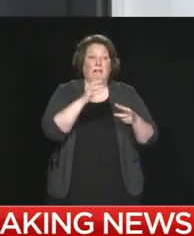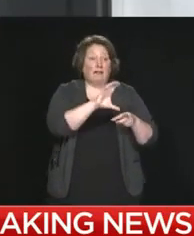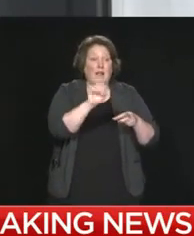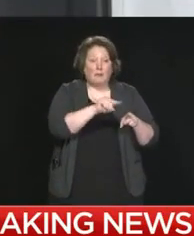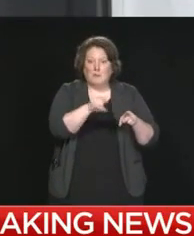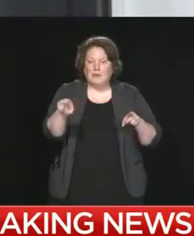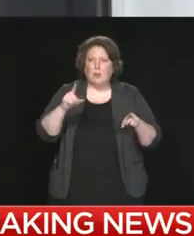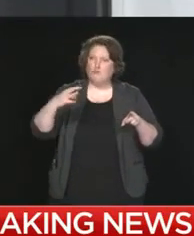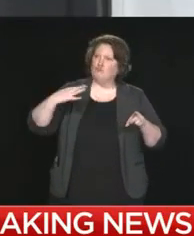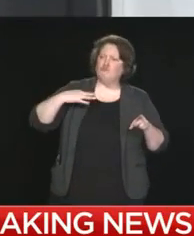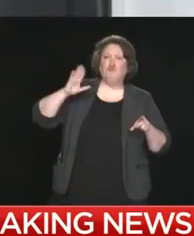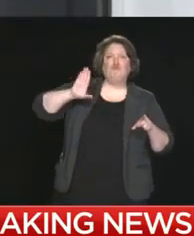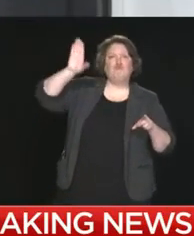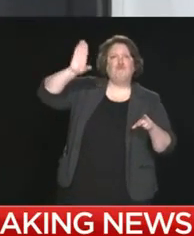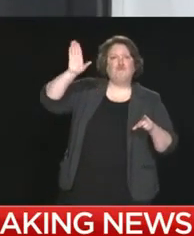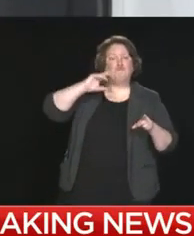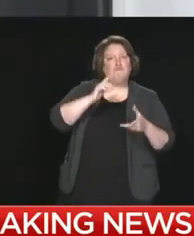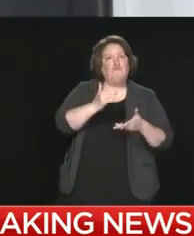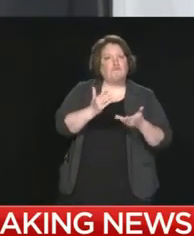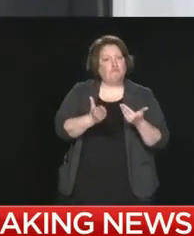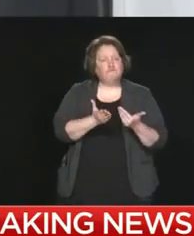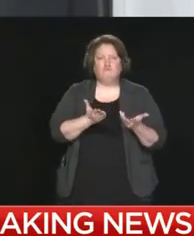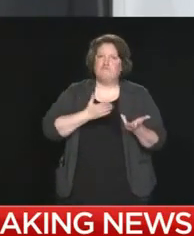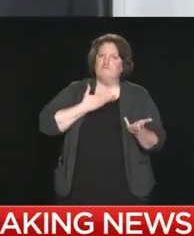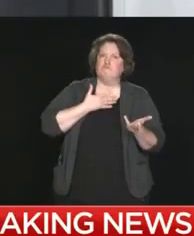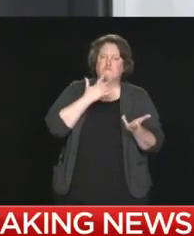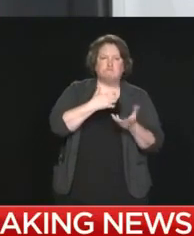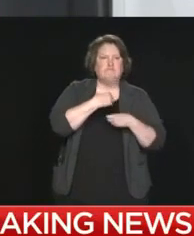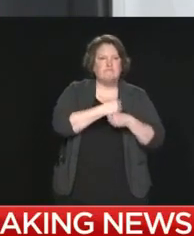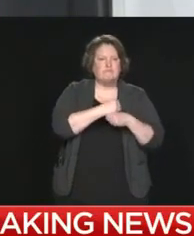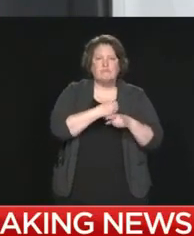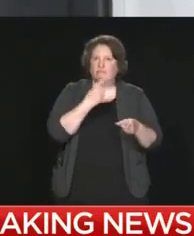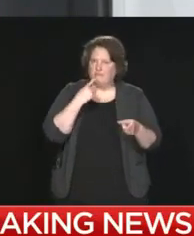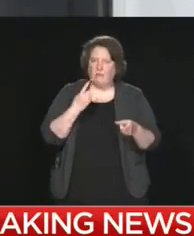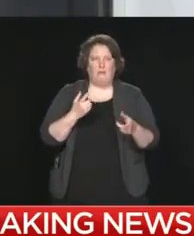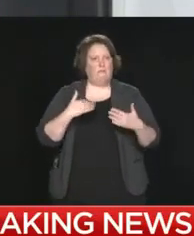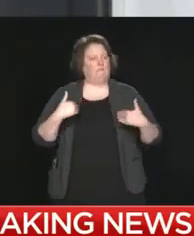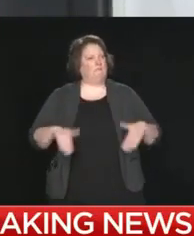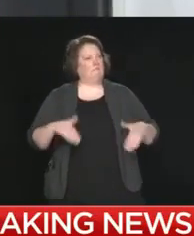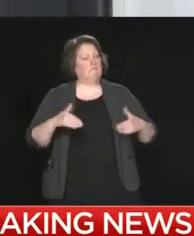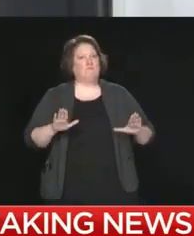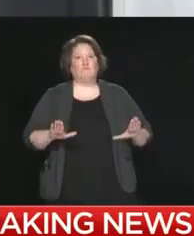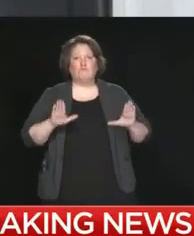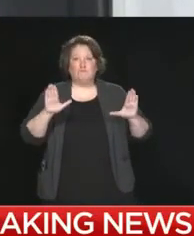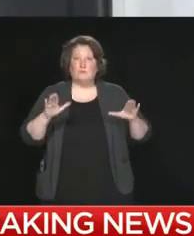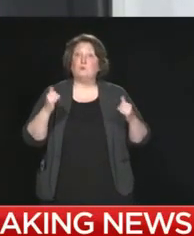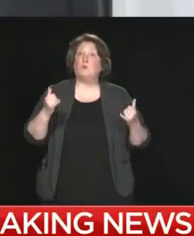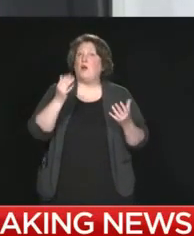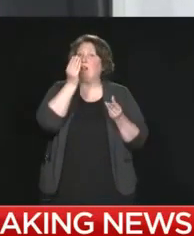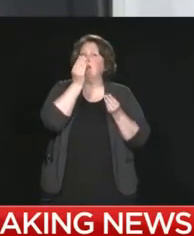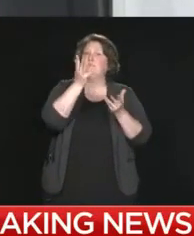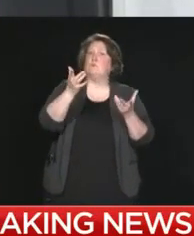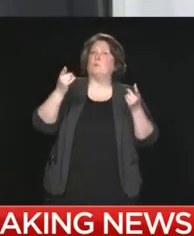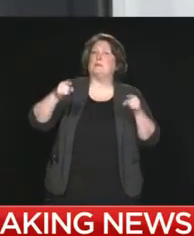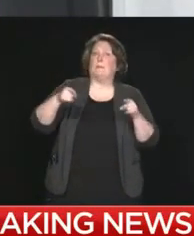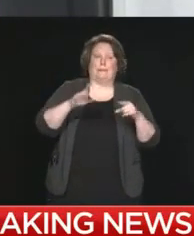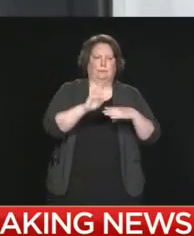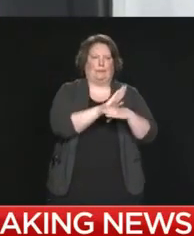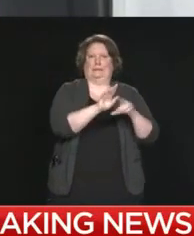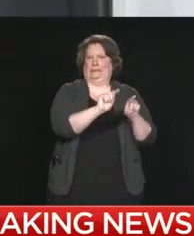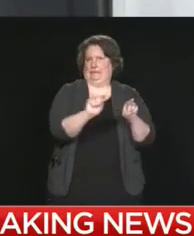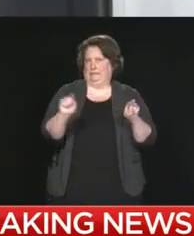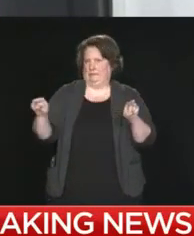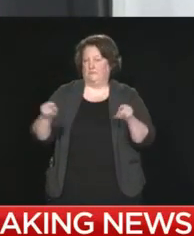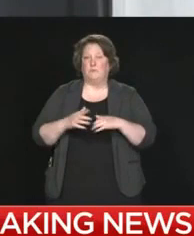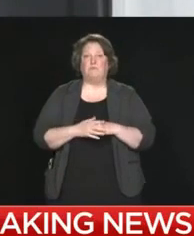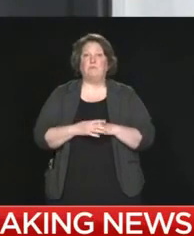each week we're able to make important progress. I would like to begin today by giving you an update. First of all, we signed